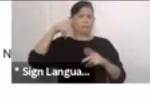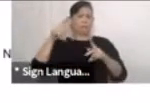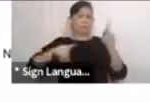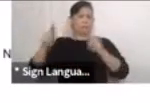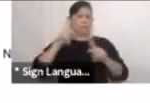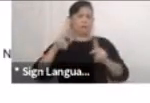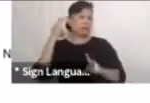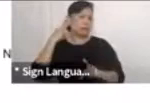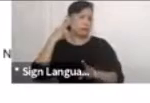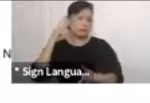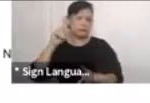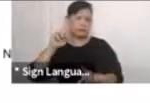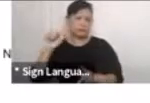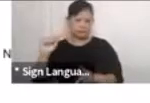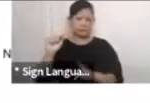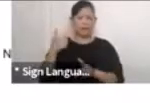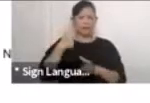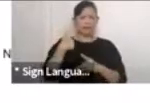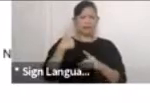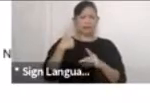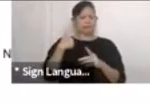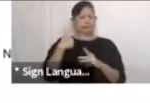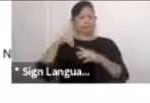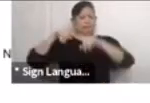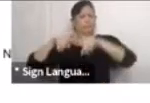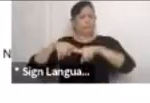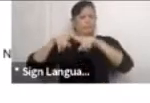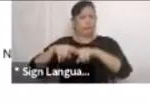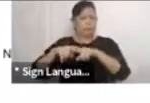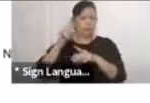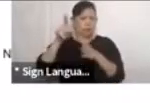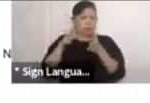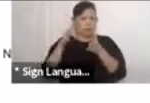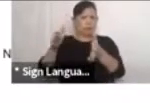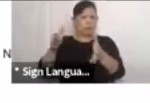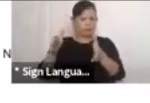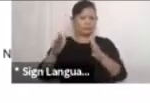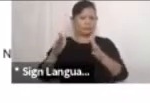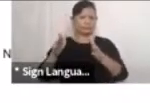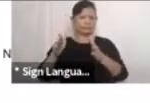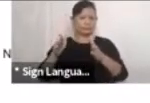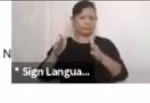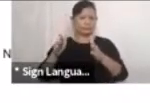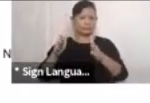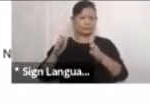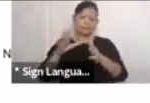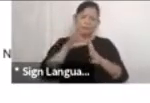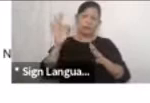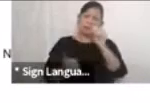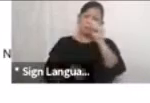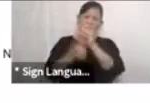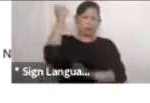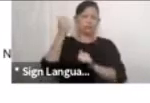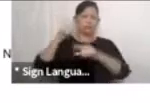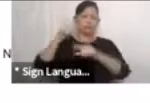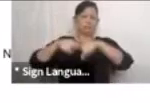on a medium to communicate and express themselves. And that medium, in most of the cases, is sign language.